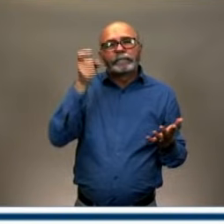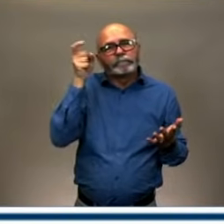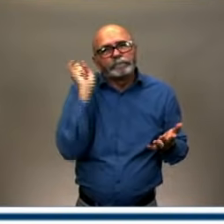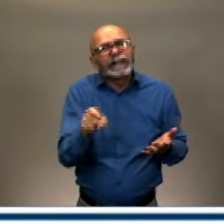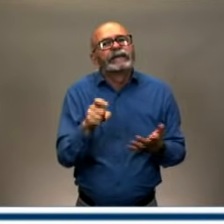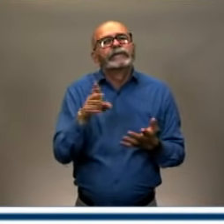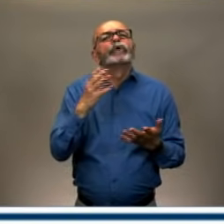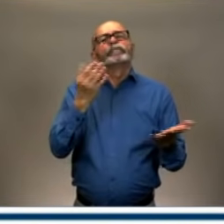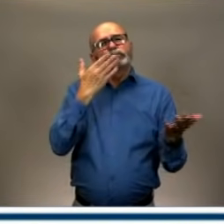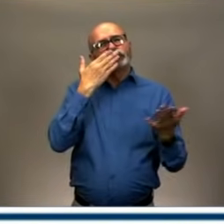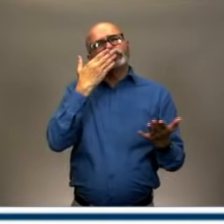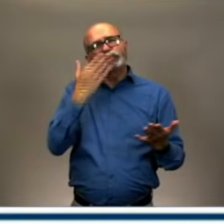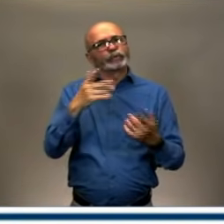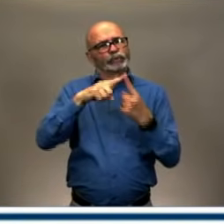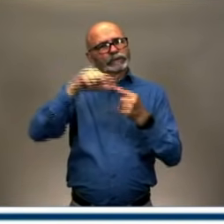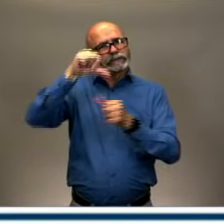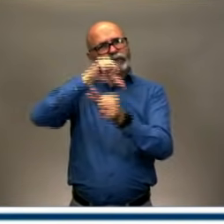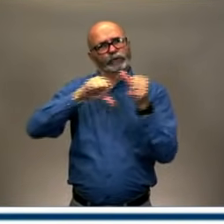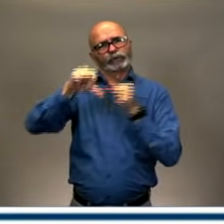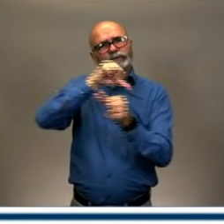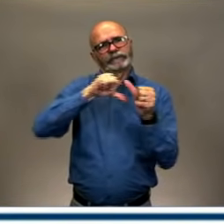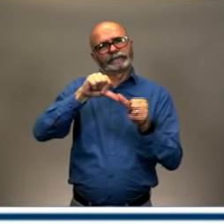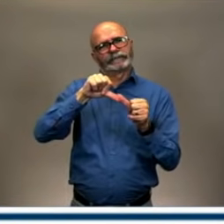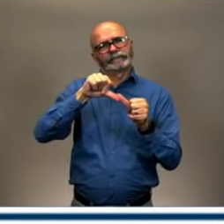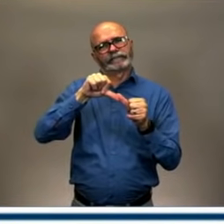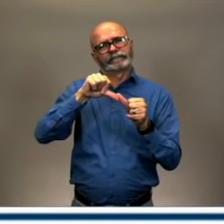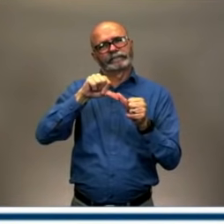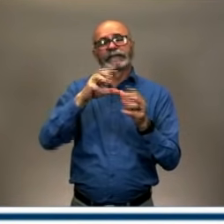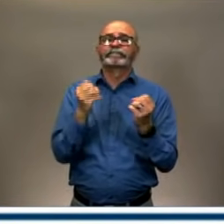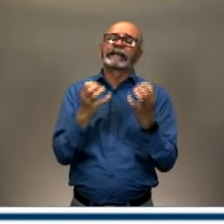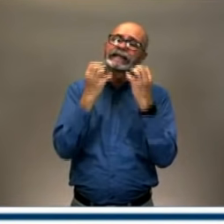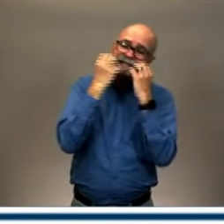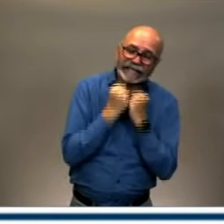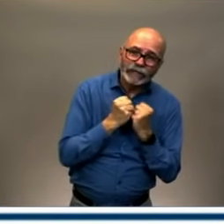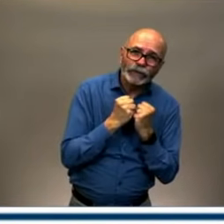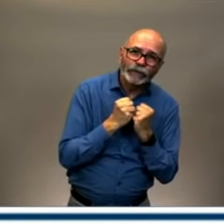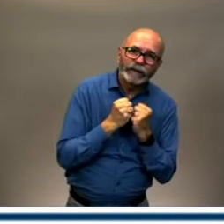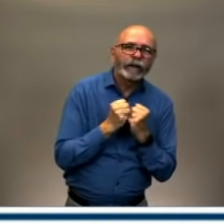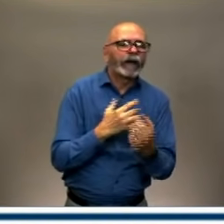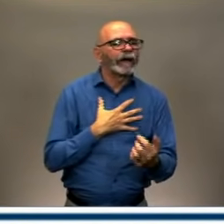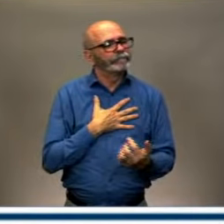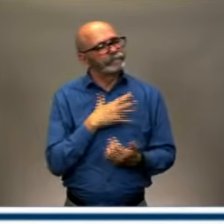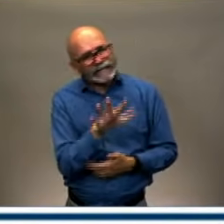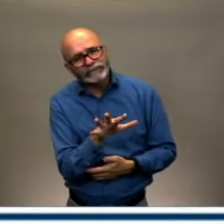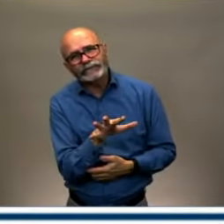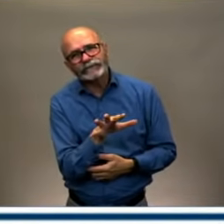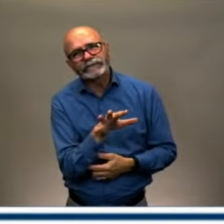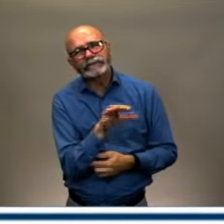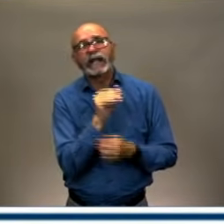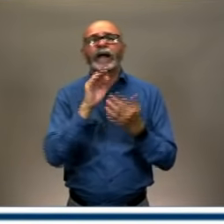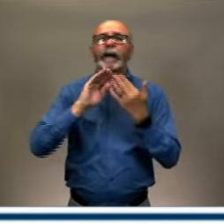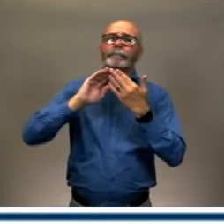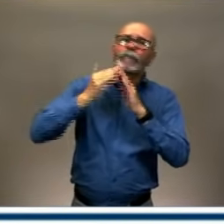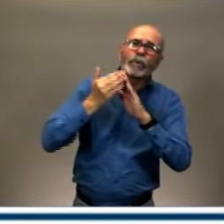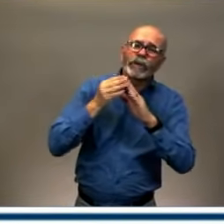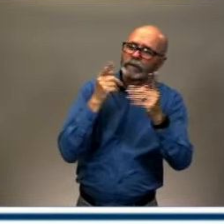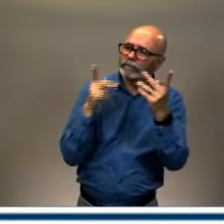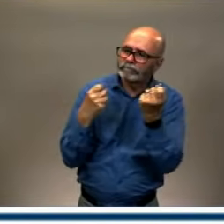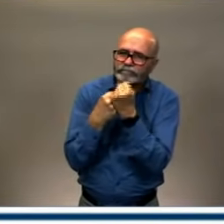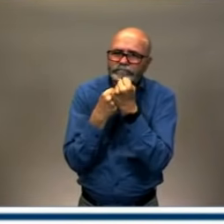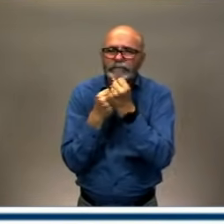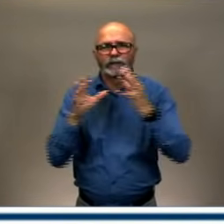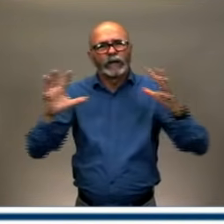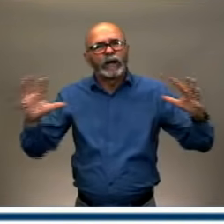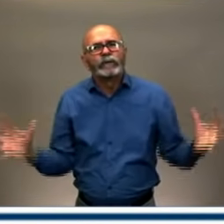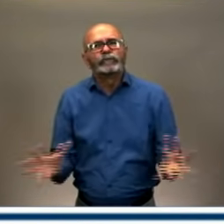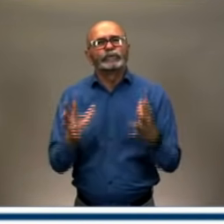and I ask you to do the same. Caring, compassion, building up community, not blaming and shaming, and with a commitment